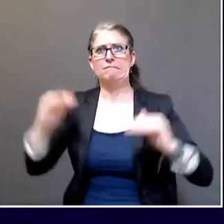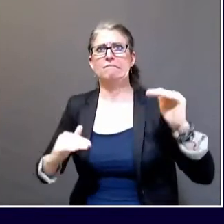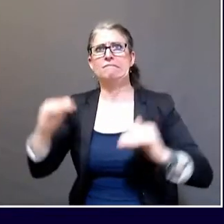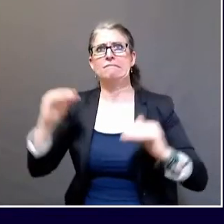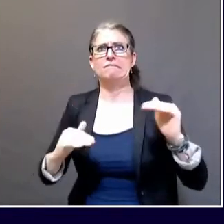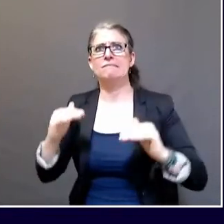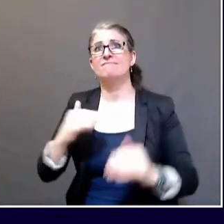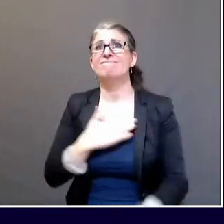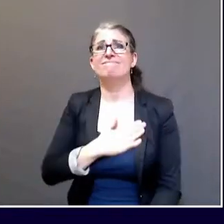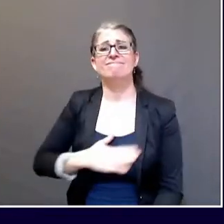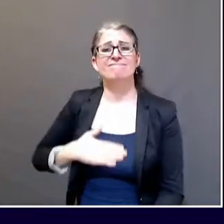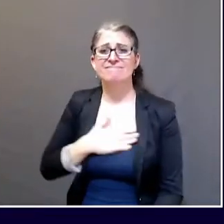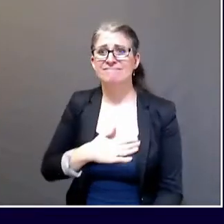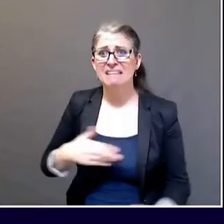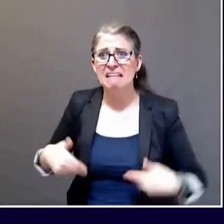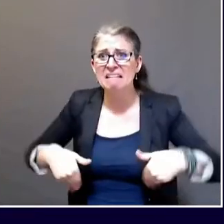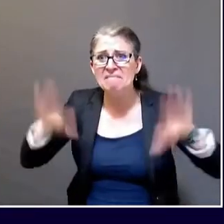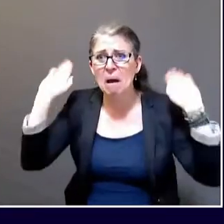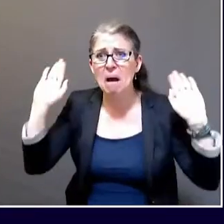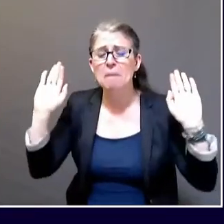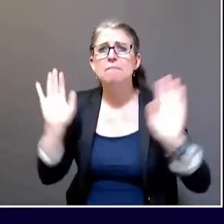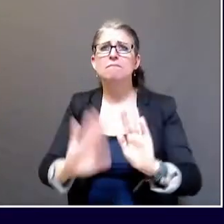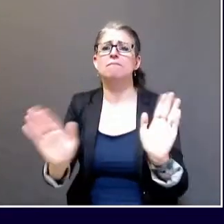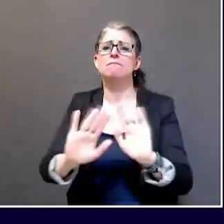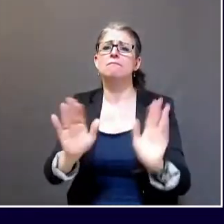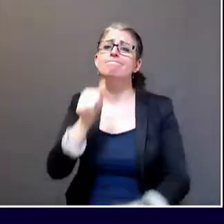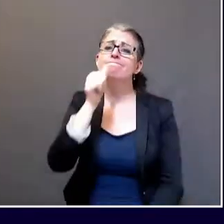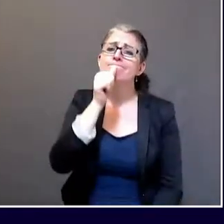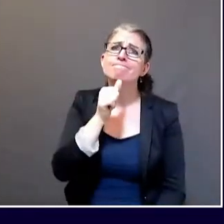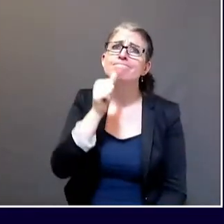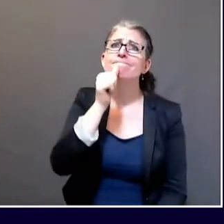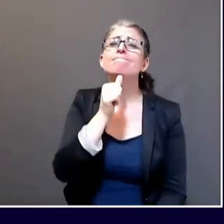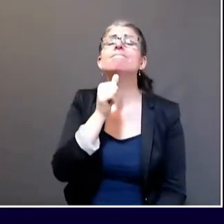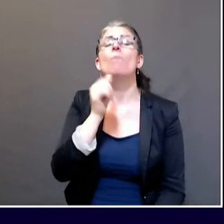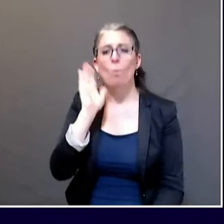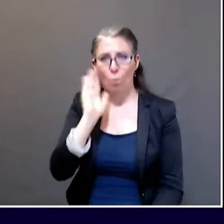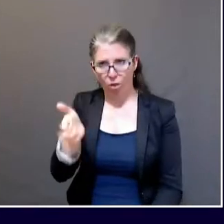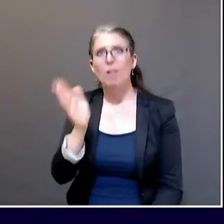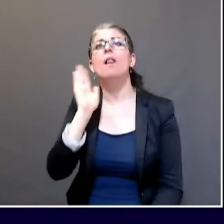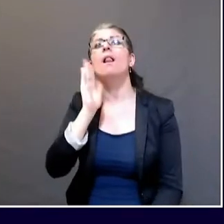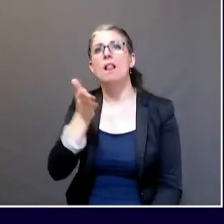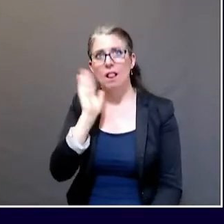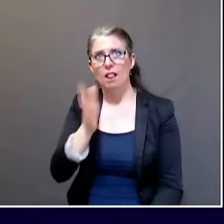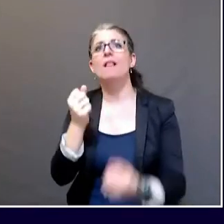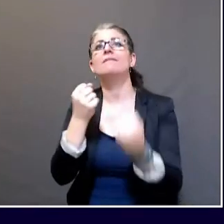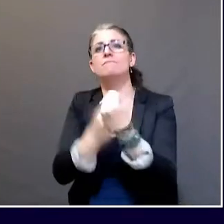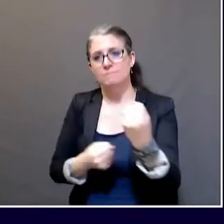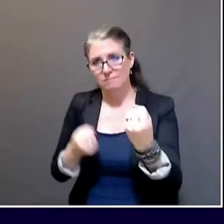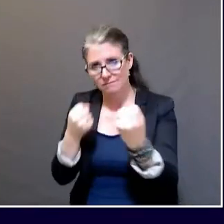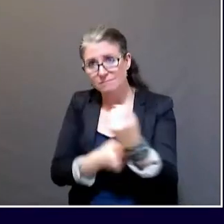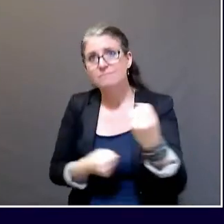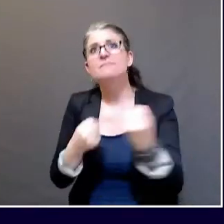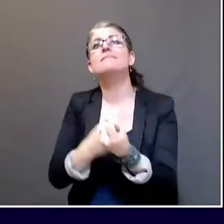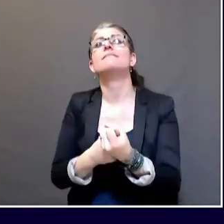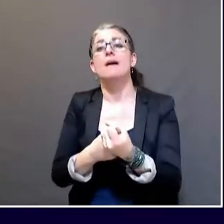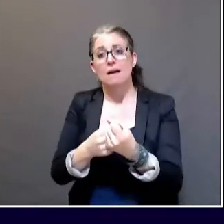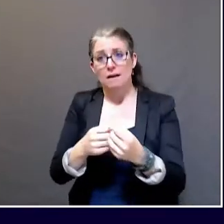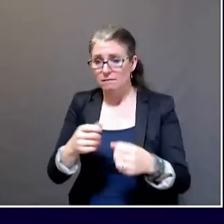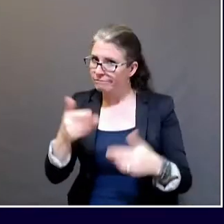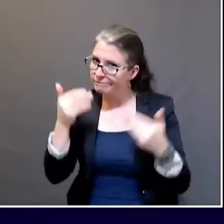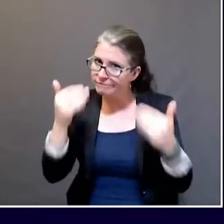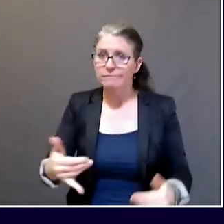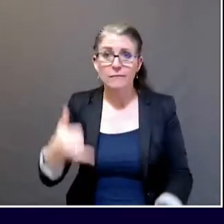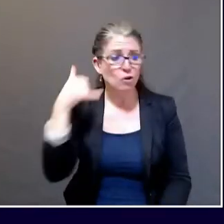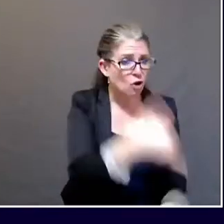be there to make sure there are folks to answer the phones, as well as to try to get you your vaccine as soon as we